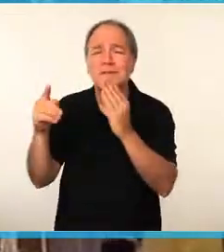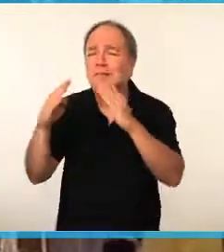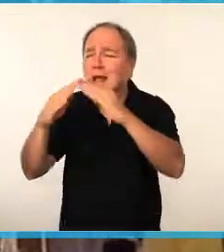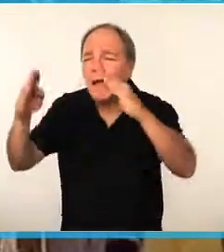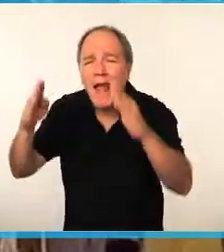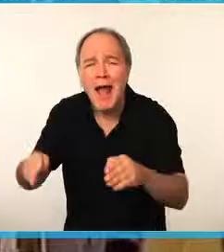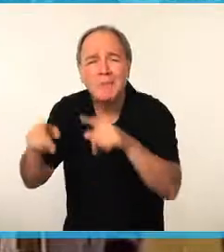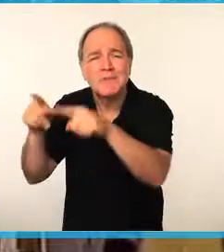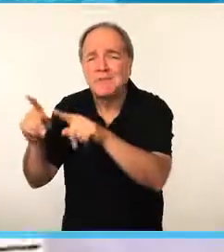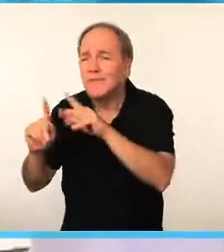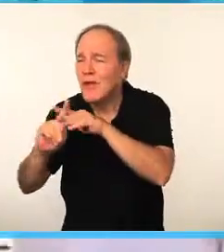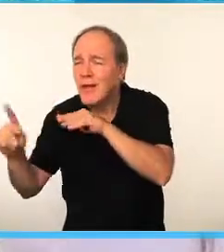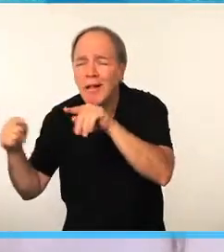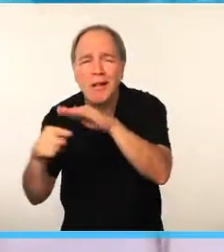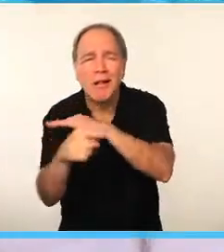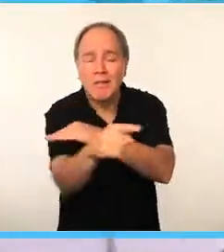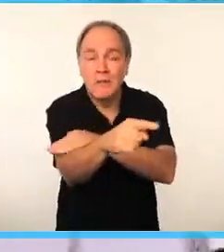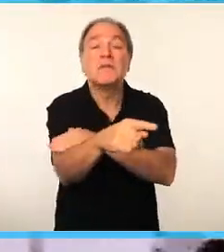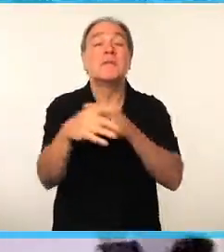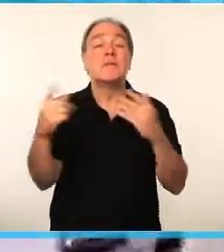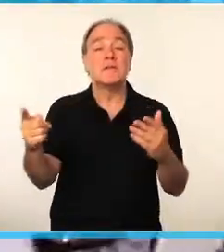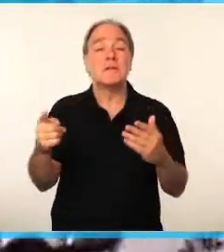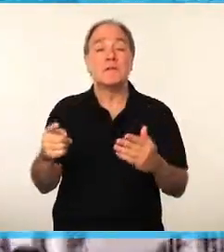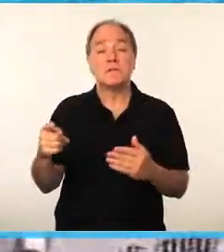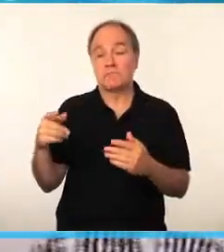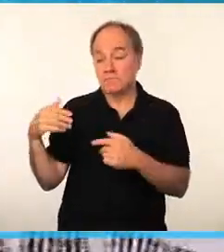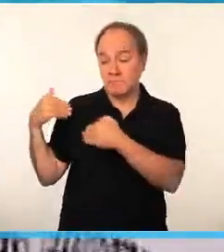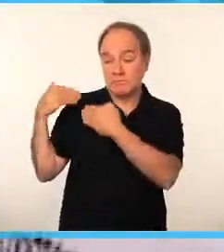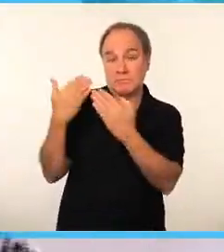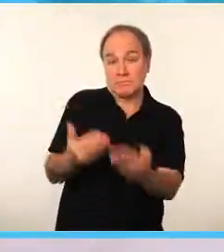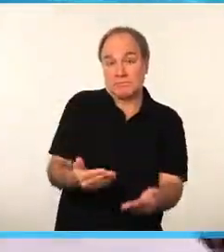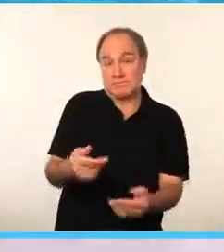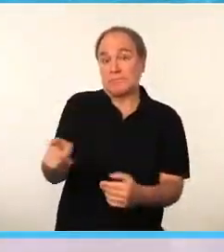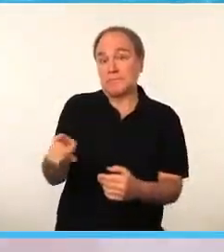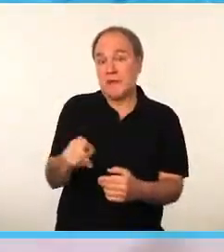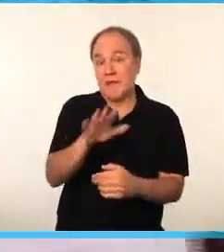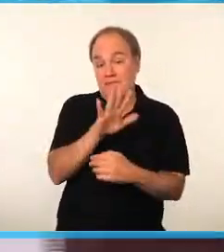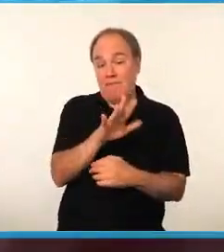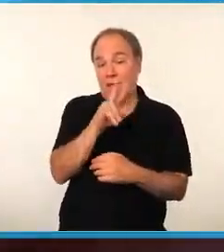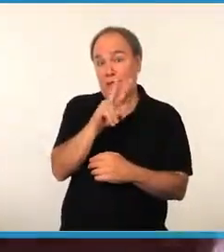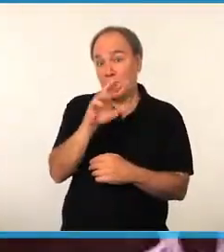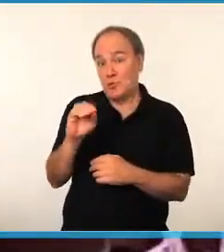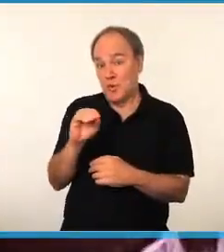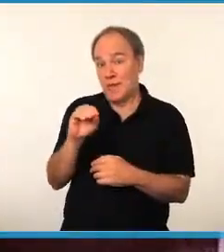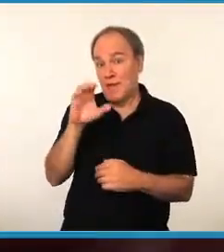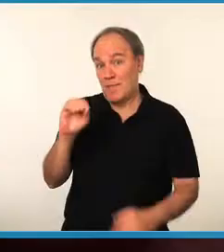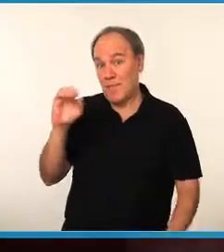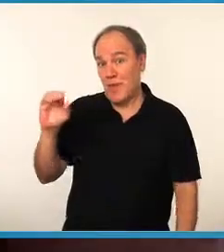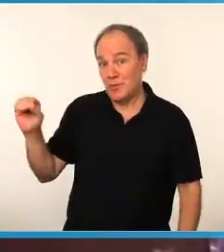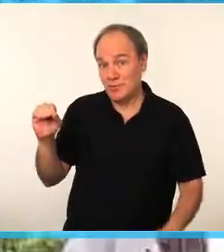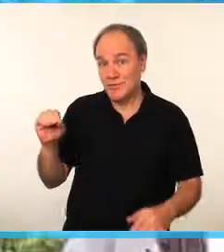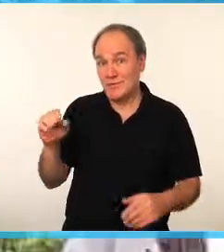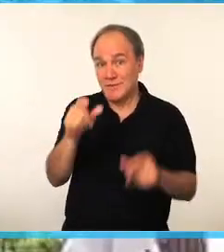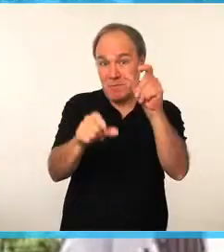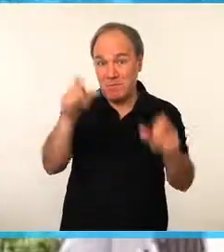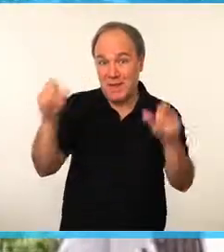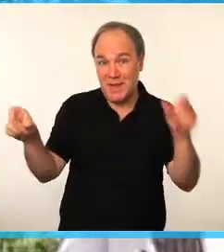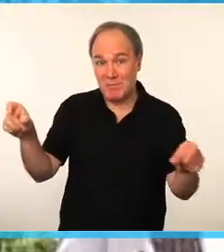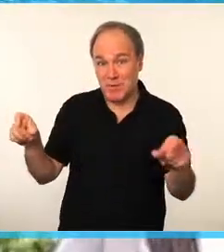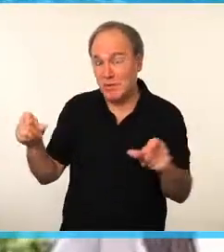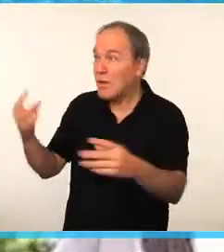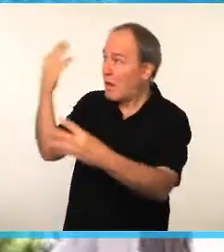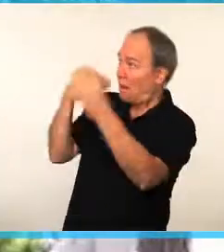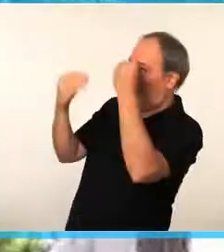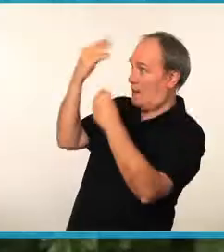transit sites. Since October 2008, more than 520,000 people have been reached with MRE